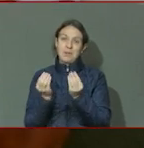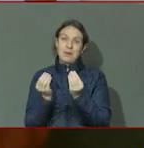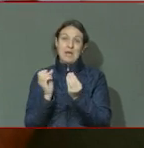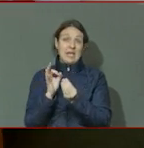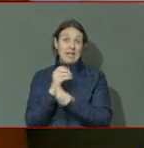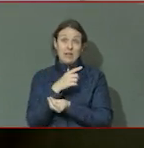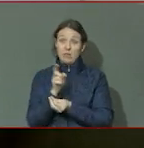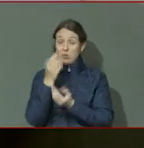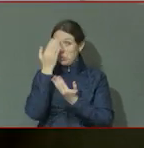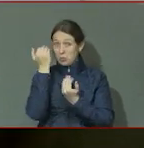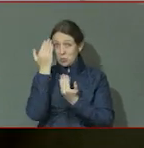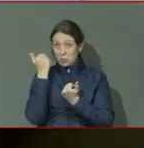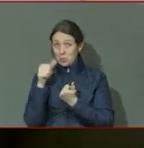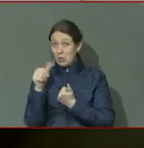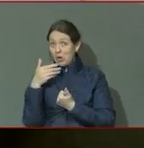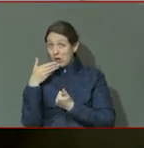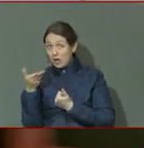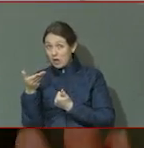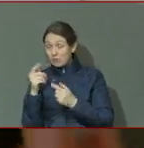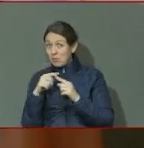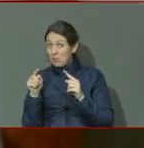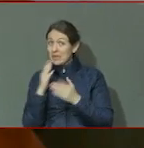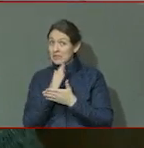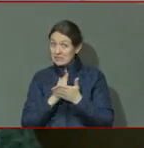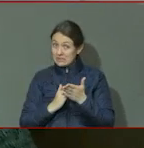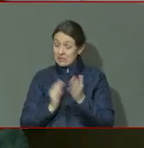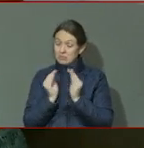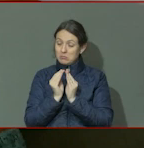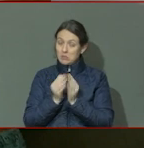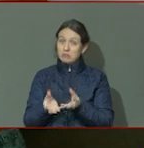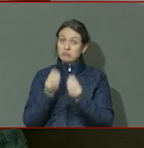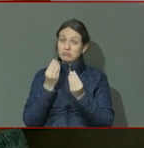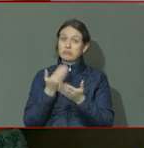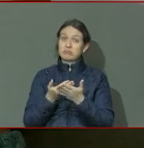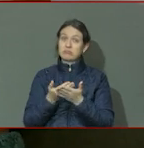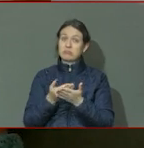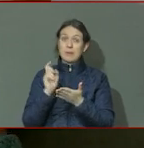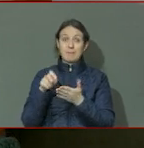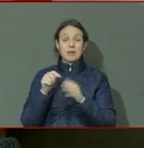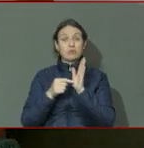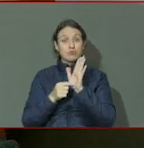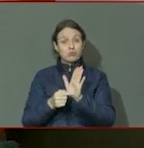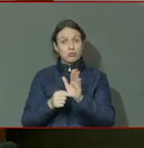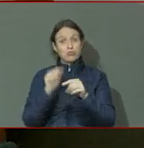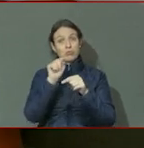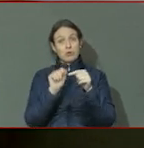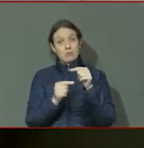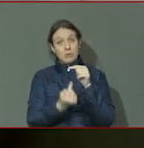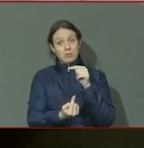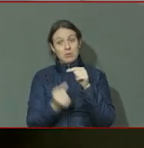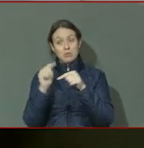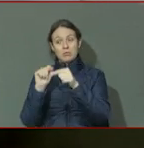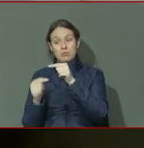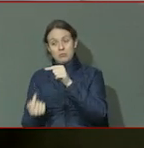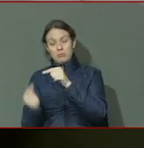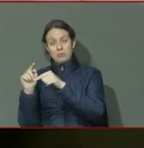know anything, you already got a mark. Okay, but you must show that division by 1, please, that's